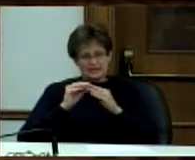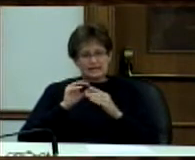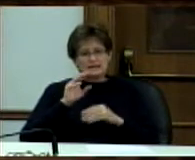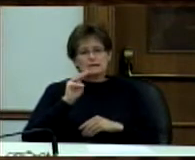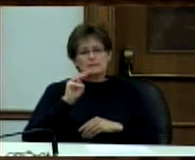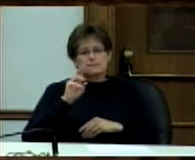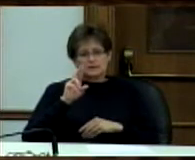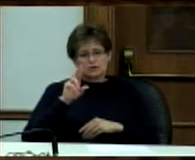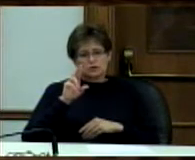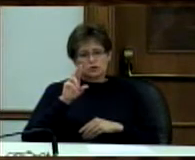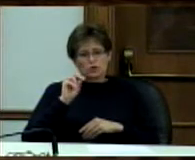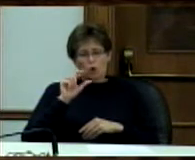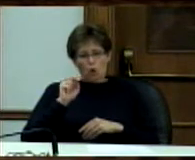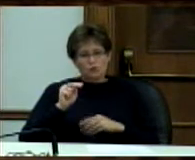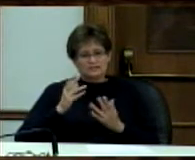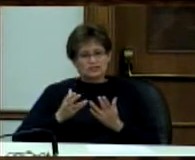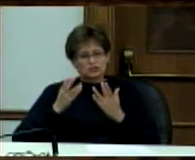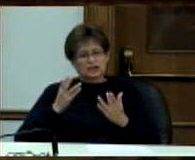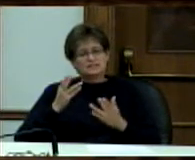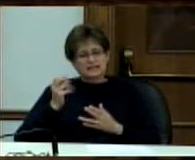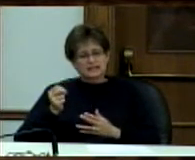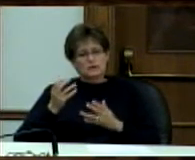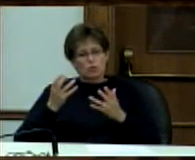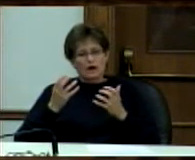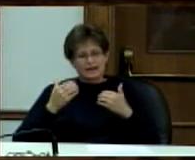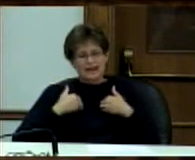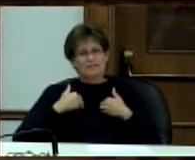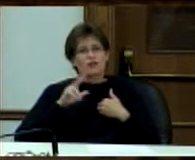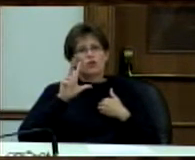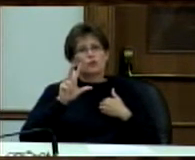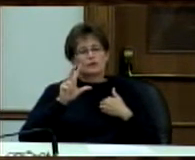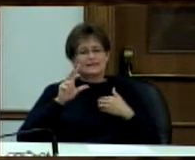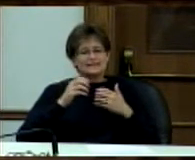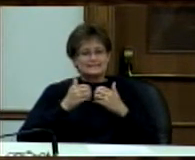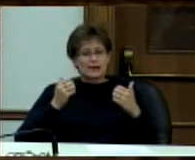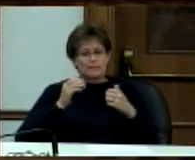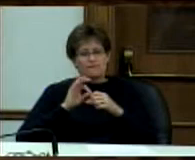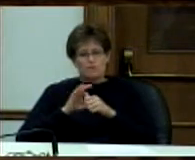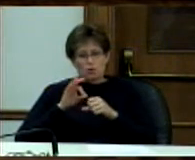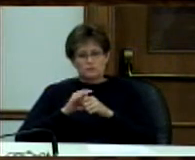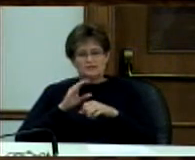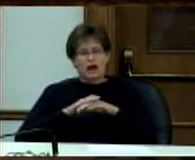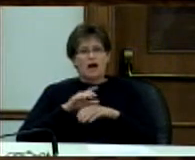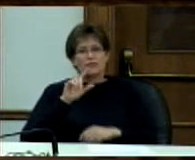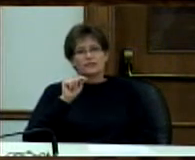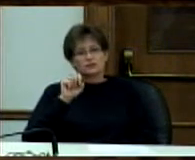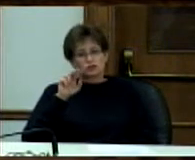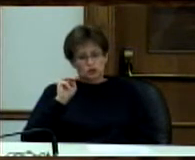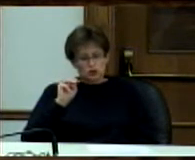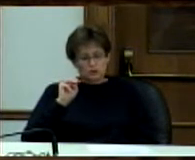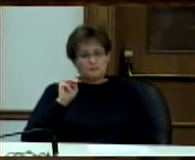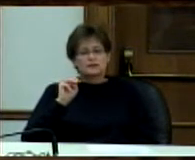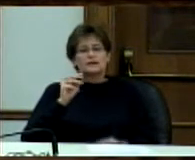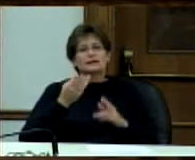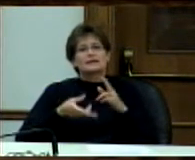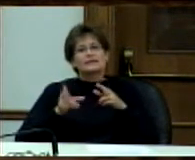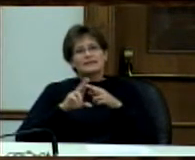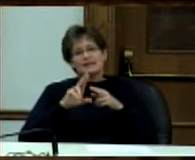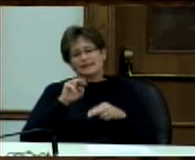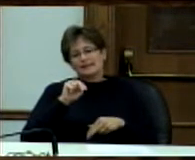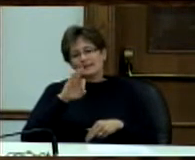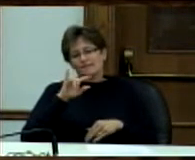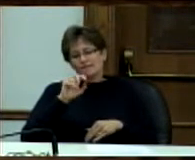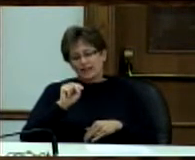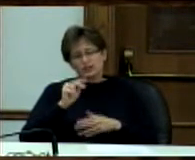know Mr. Olson had suggested that he perhaps wanted to have 3 separate votes on the term, the inflation